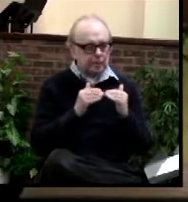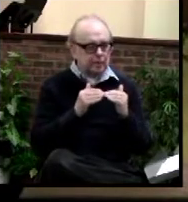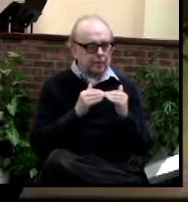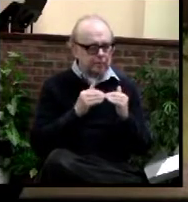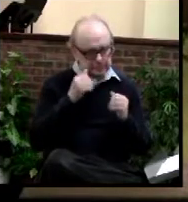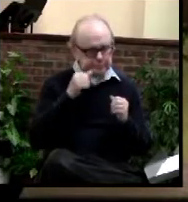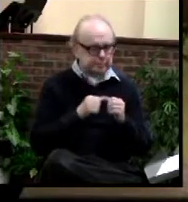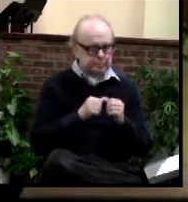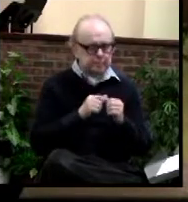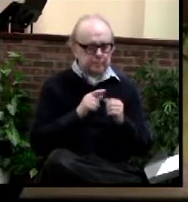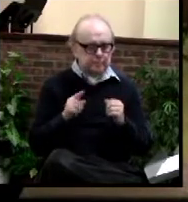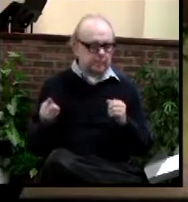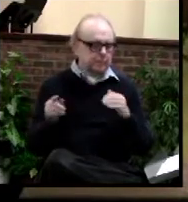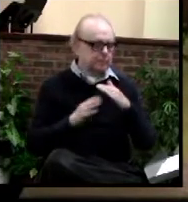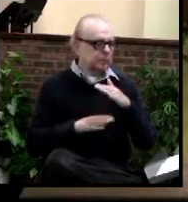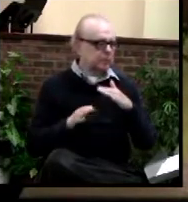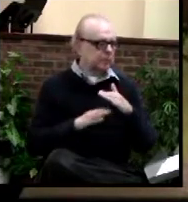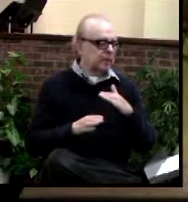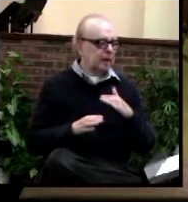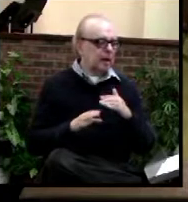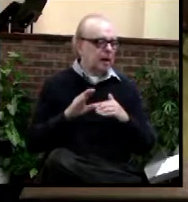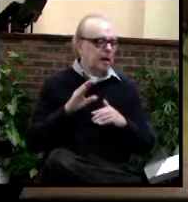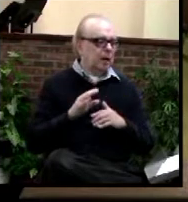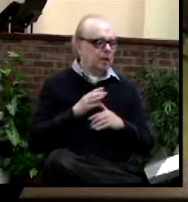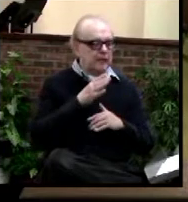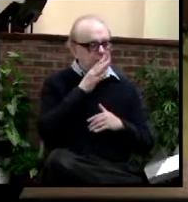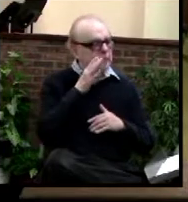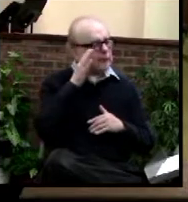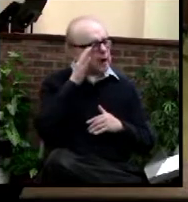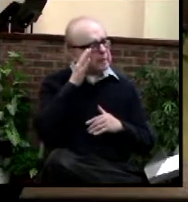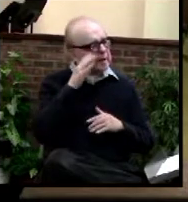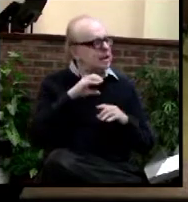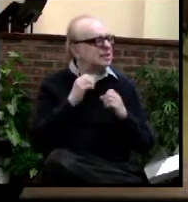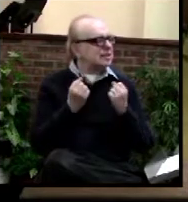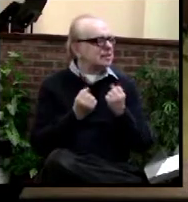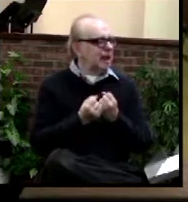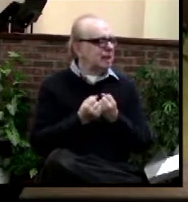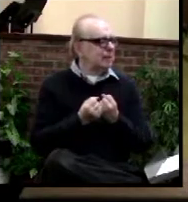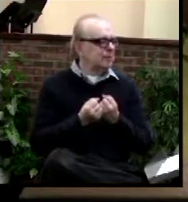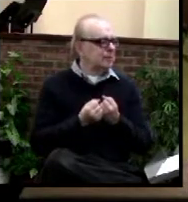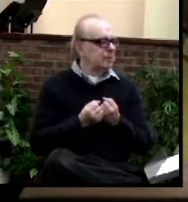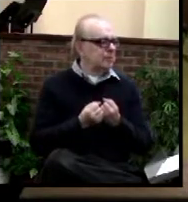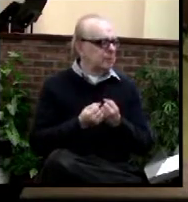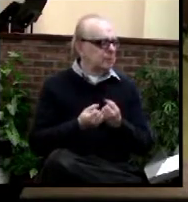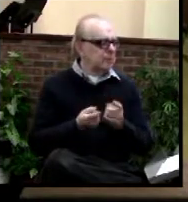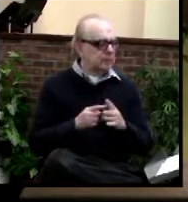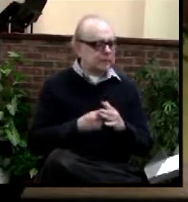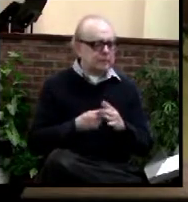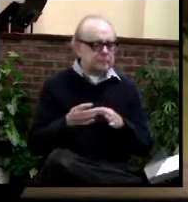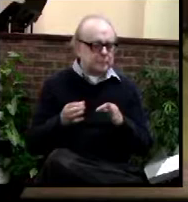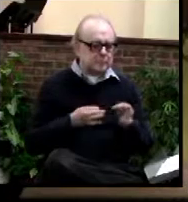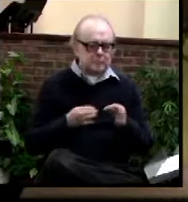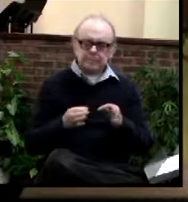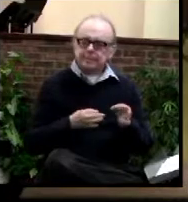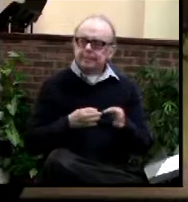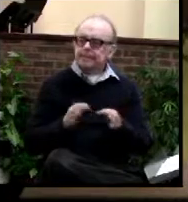remember they were basically an agricultural society. And so when they start explaining this or start talking